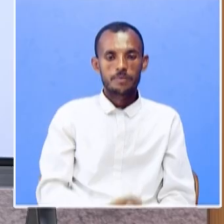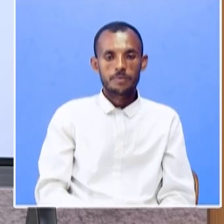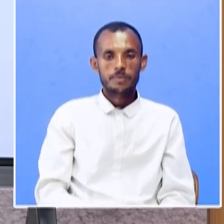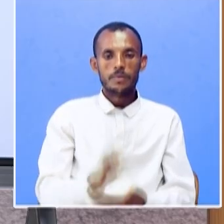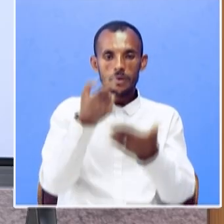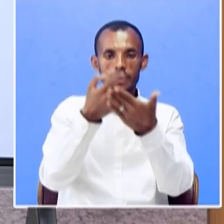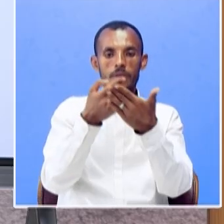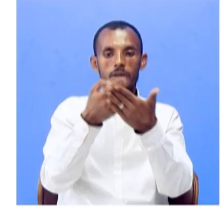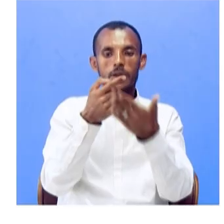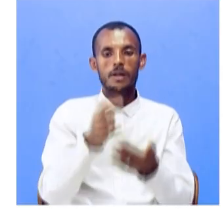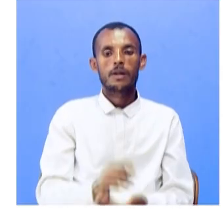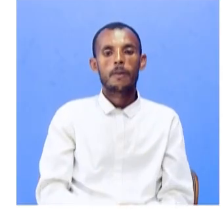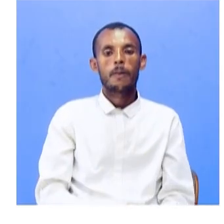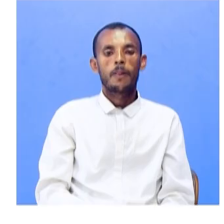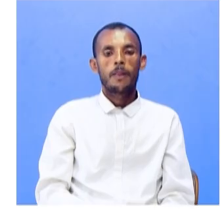Here,